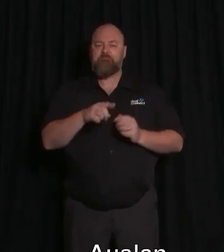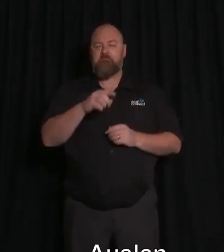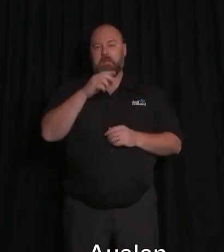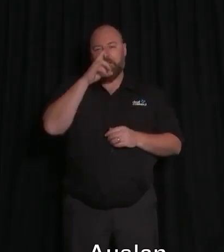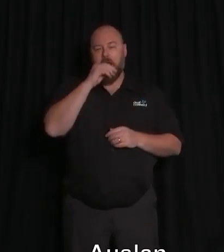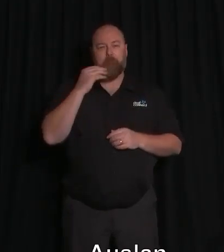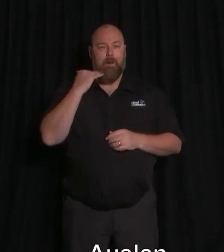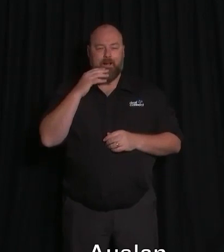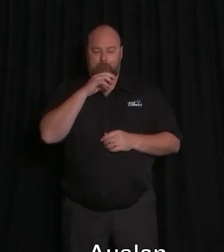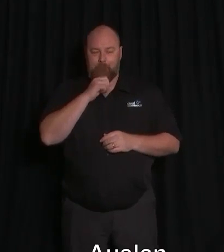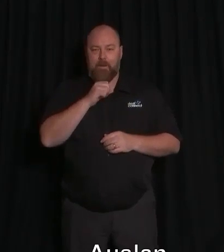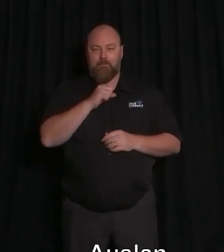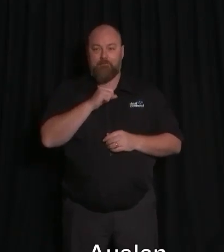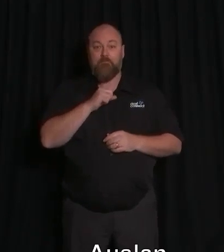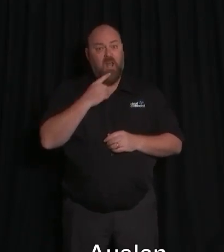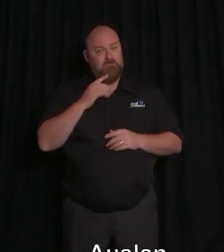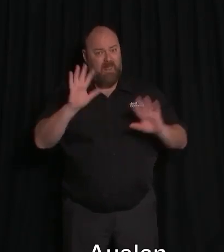man. Yes, please.